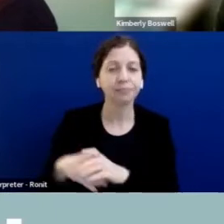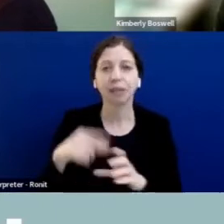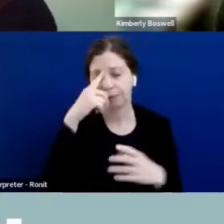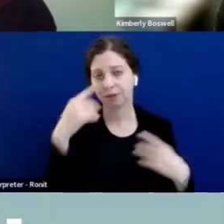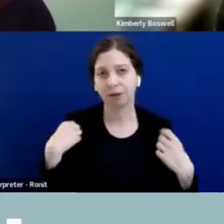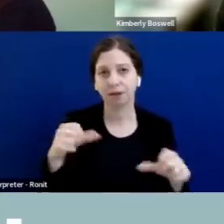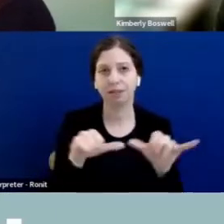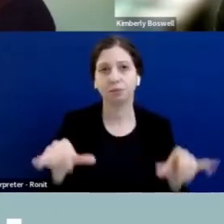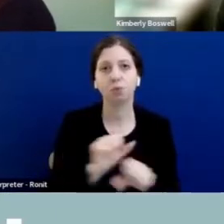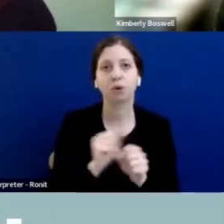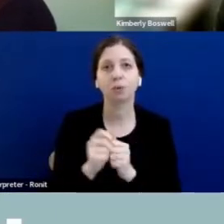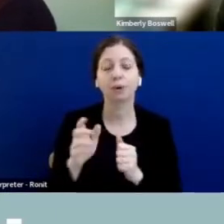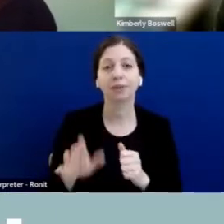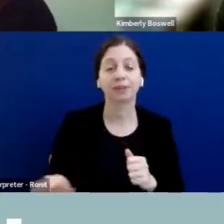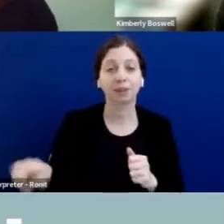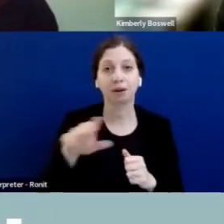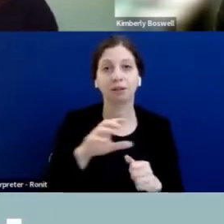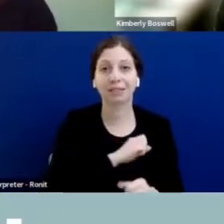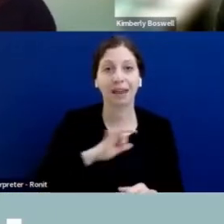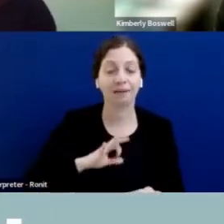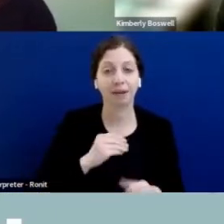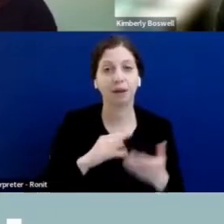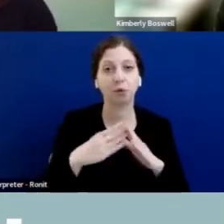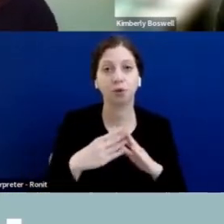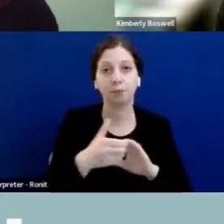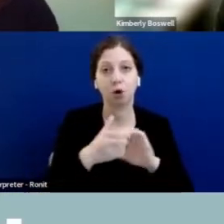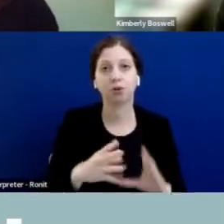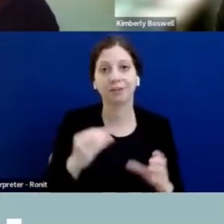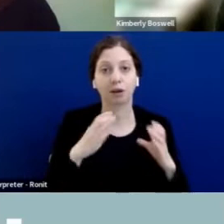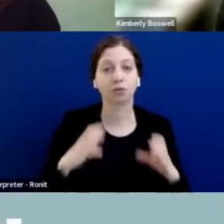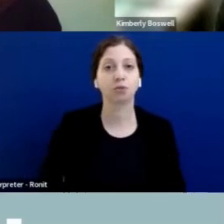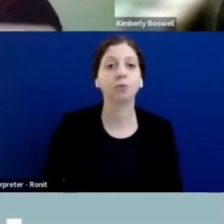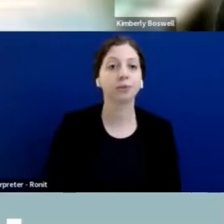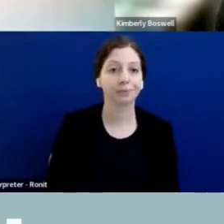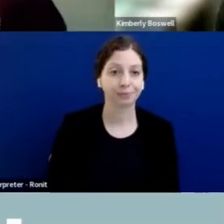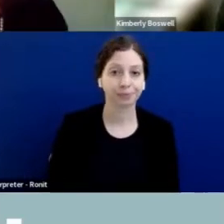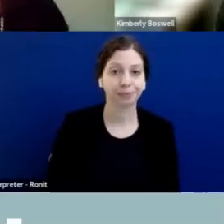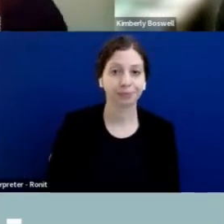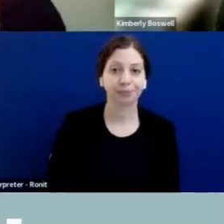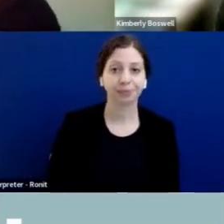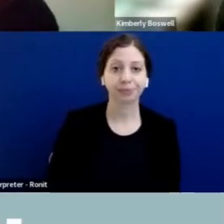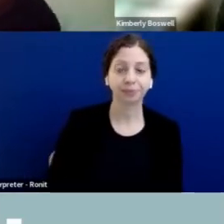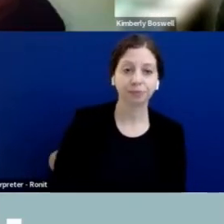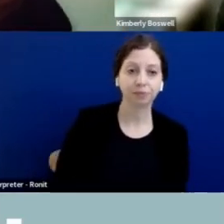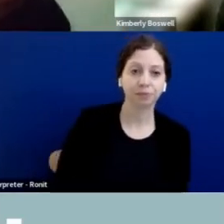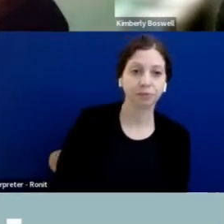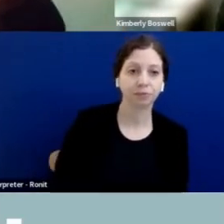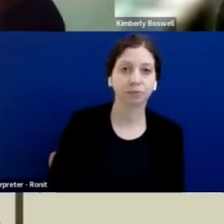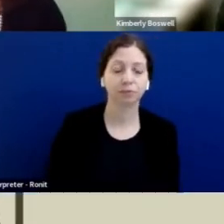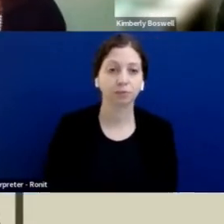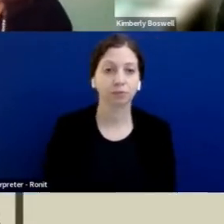and work with their staff and community partners and consumers. Next slide, please.